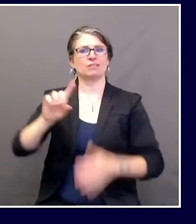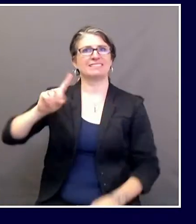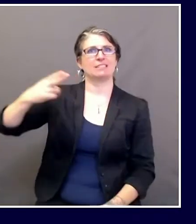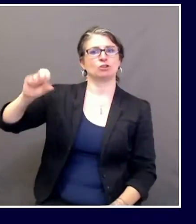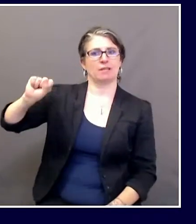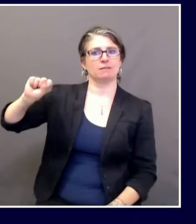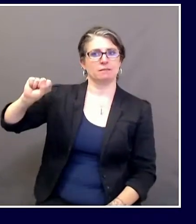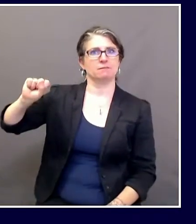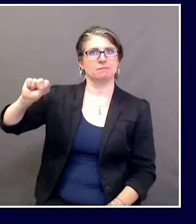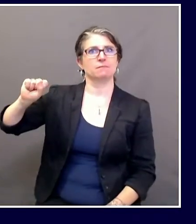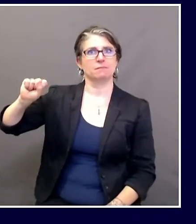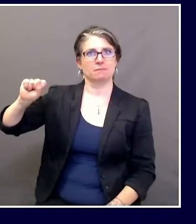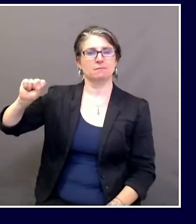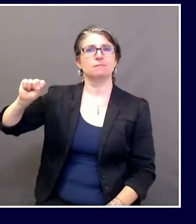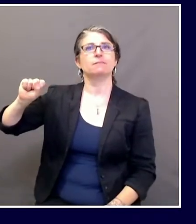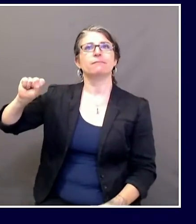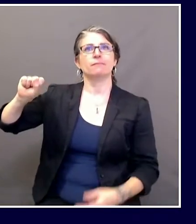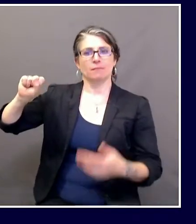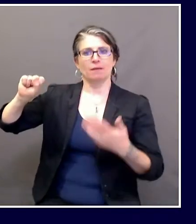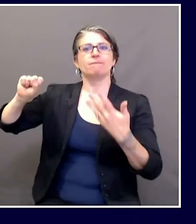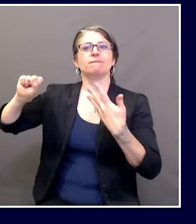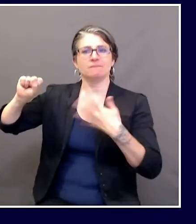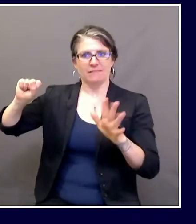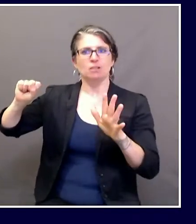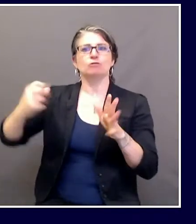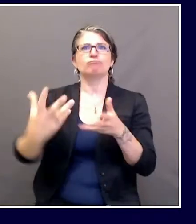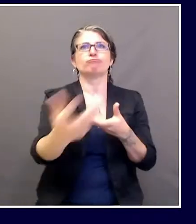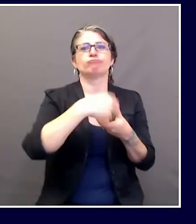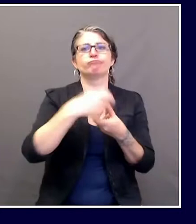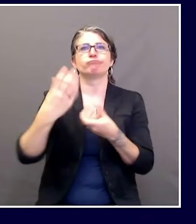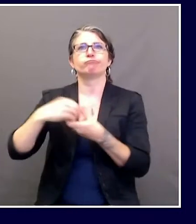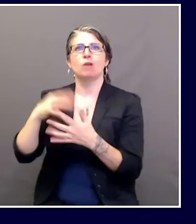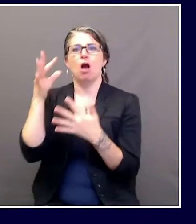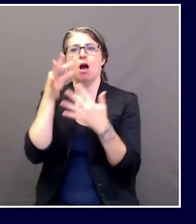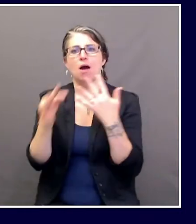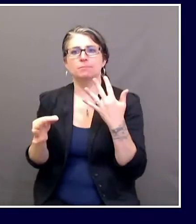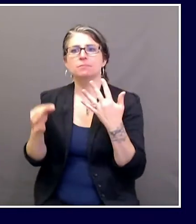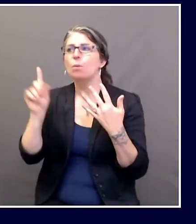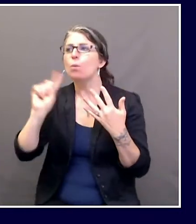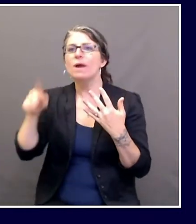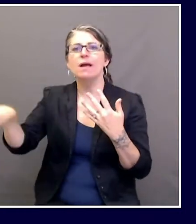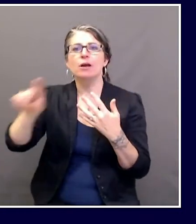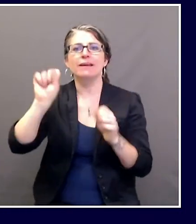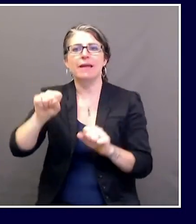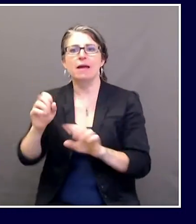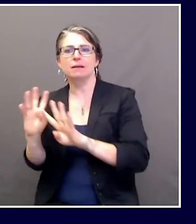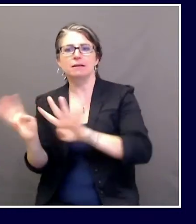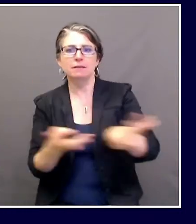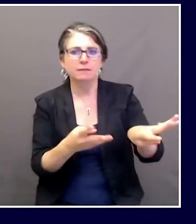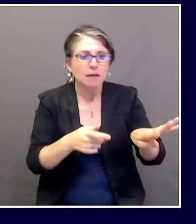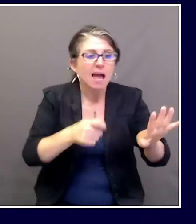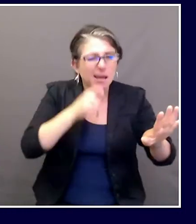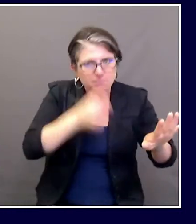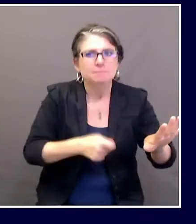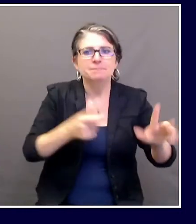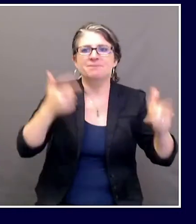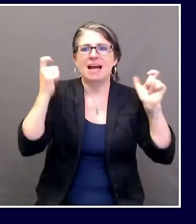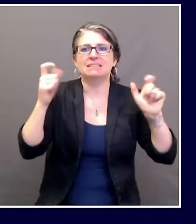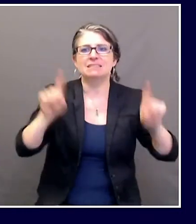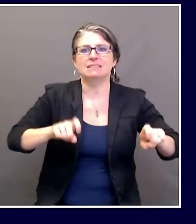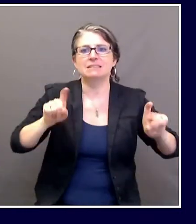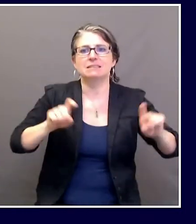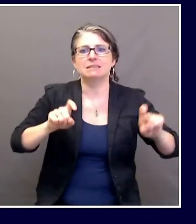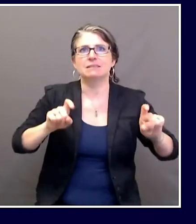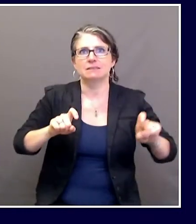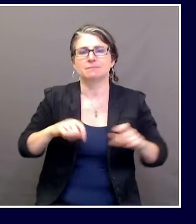for COVID-19 rapid testing at Walgreens and other locations throughout the state. This expansion will support